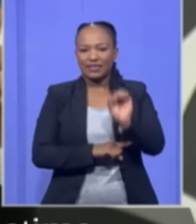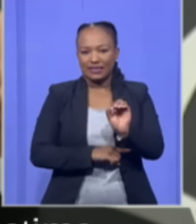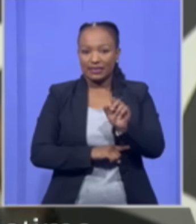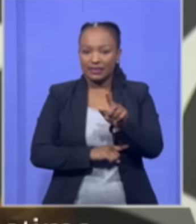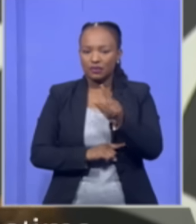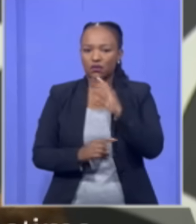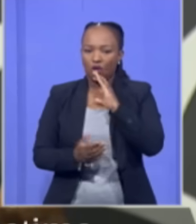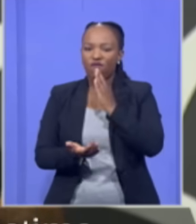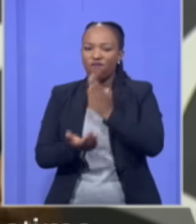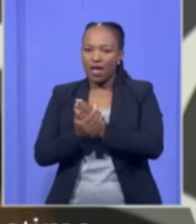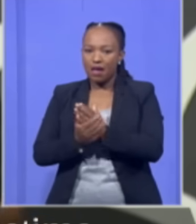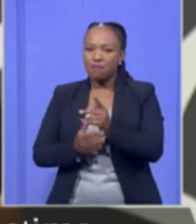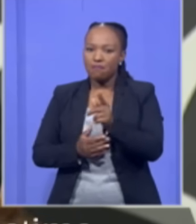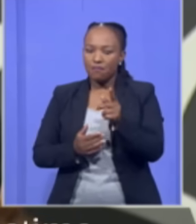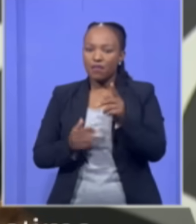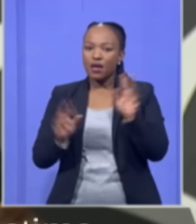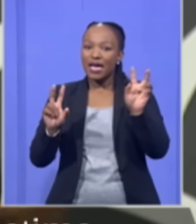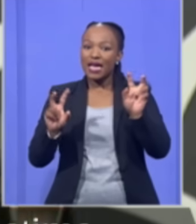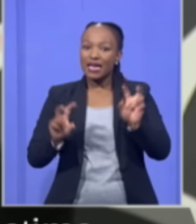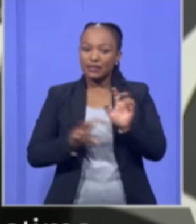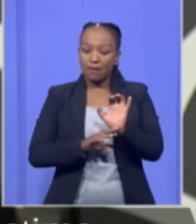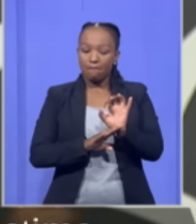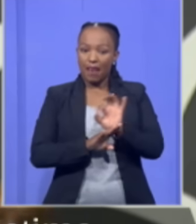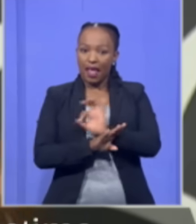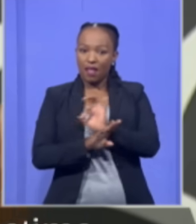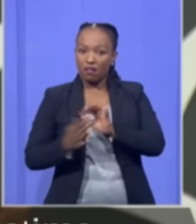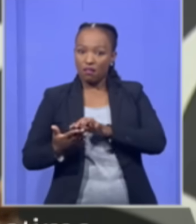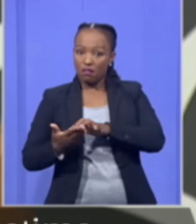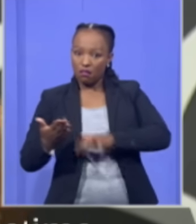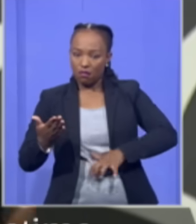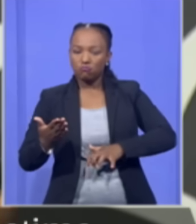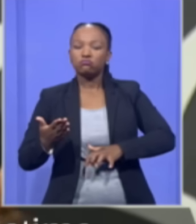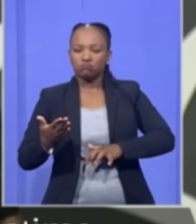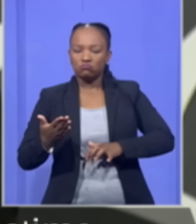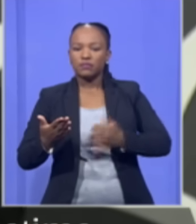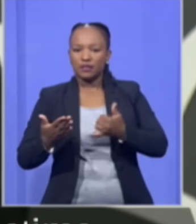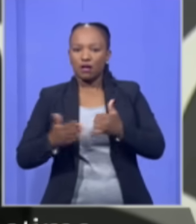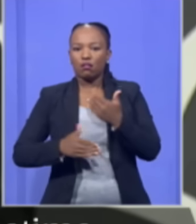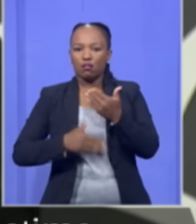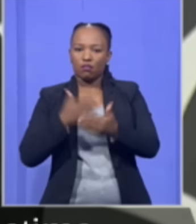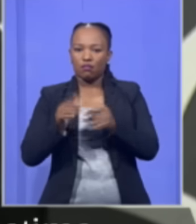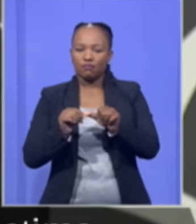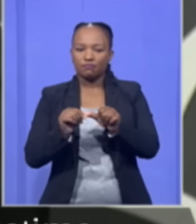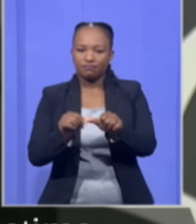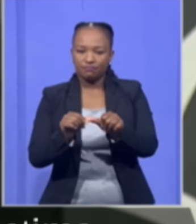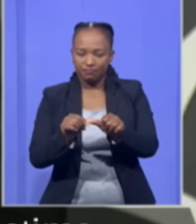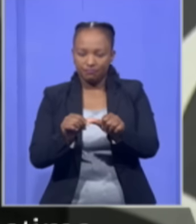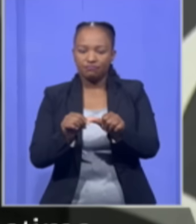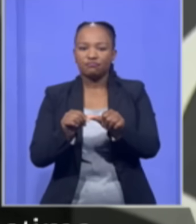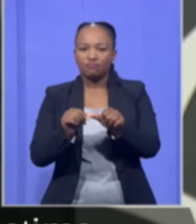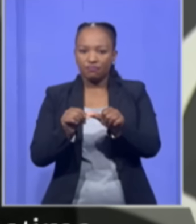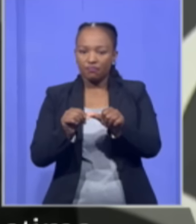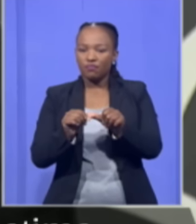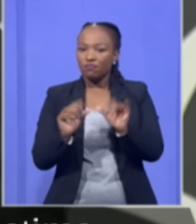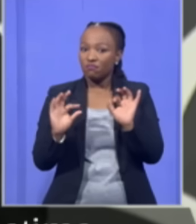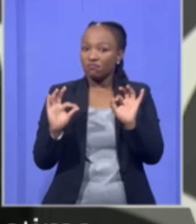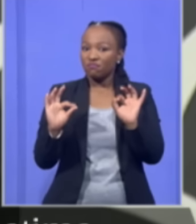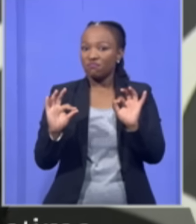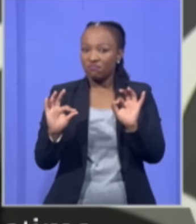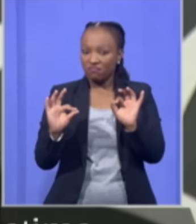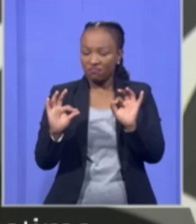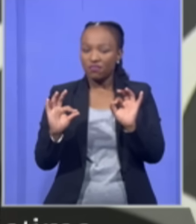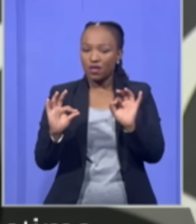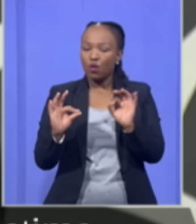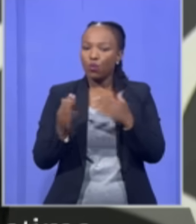the energy action plan is in motion, and in particular the generation recovery indeed is on course to be able